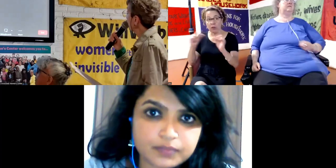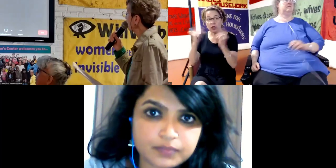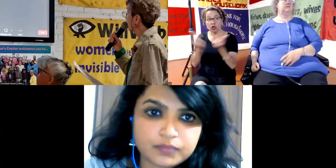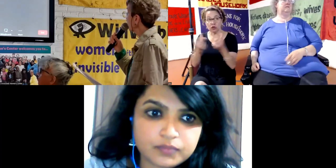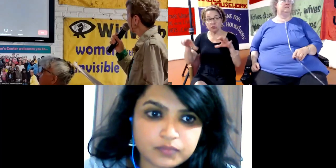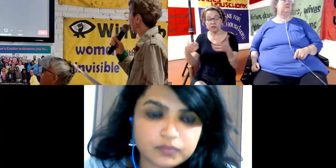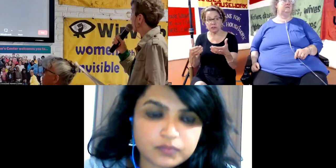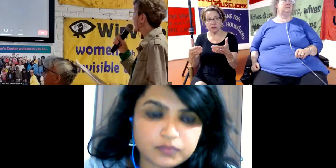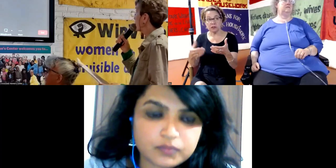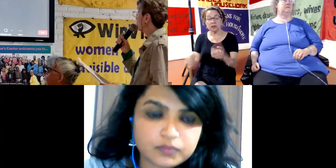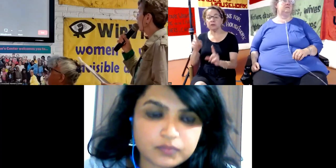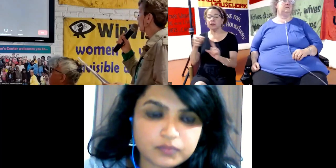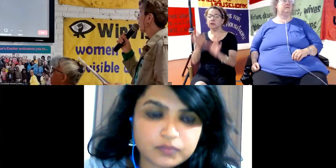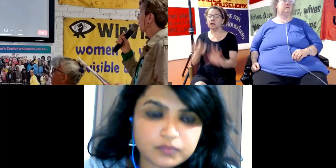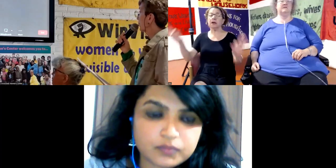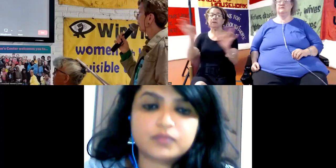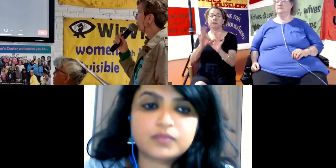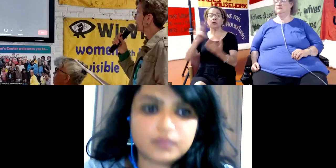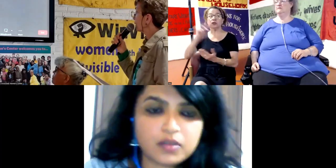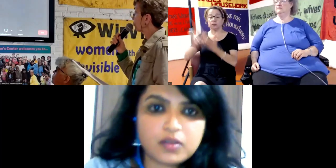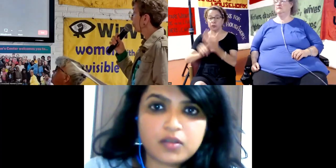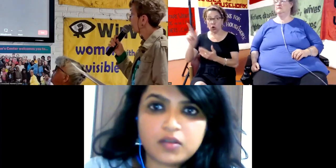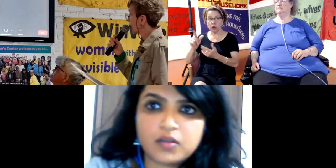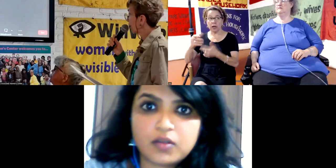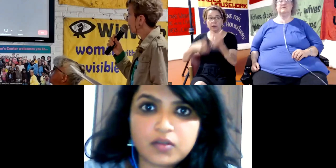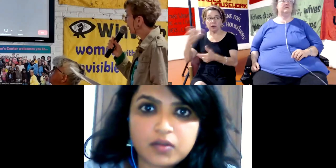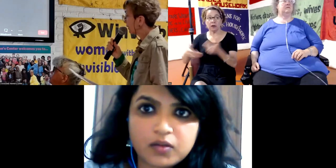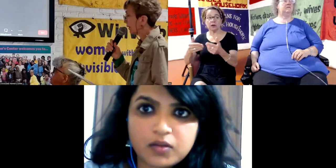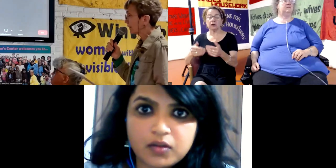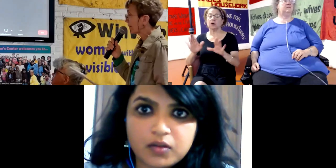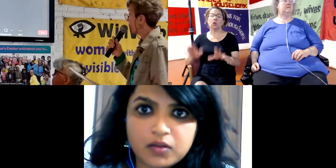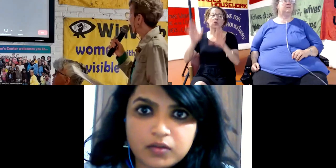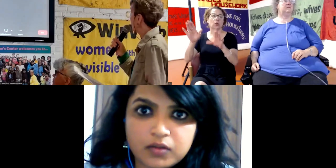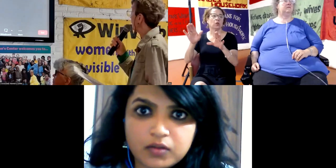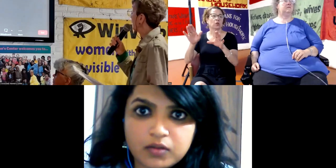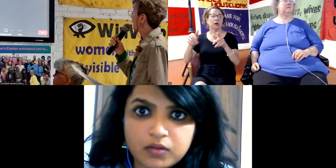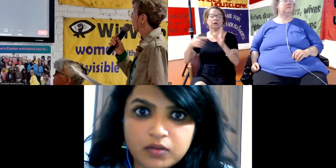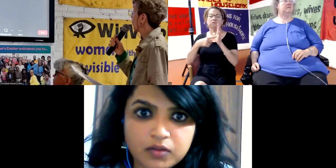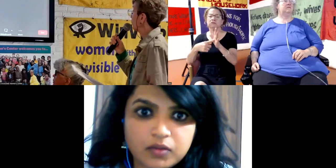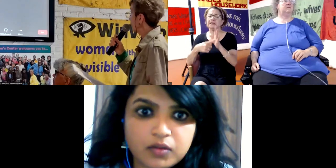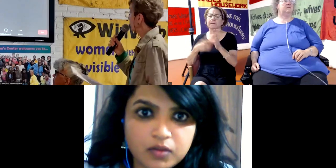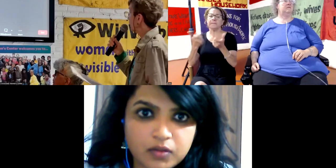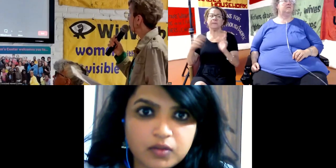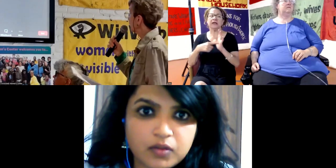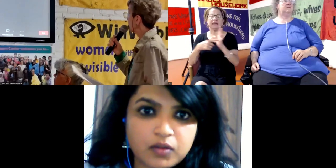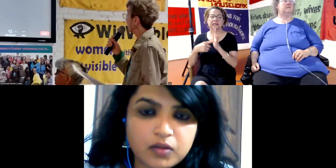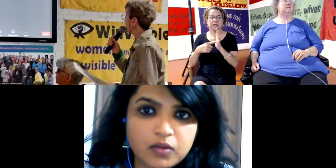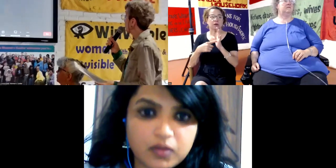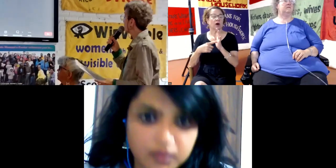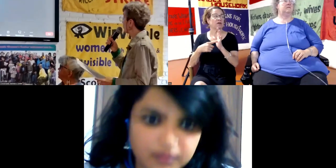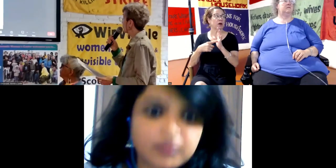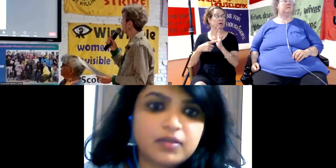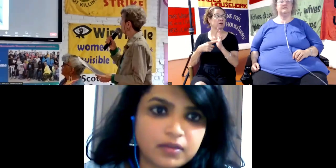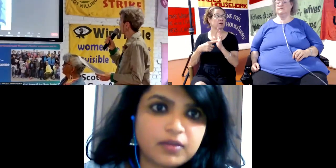which have been central to that program and are an extraordinary mass example of autonomy,